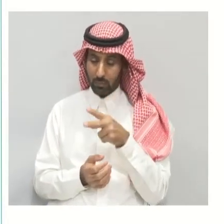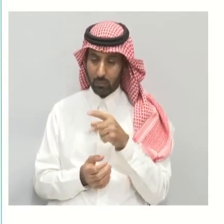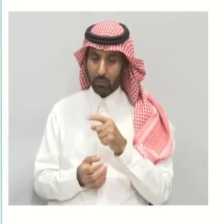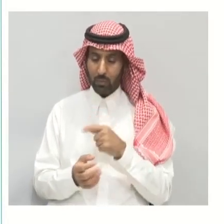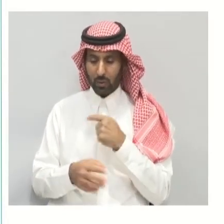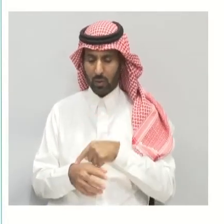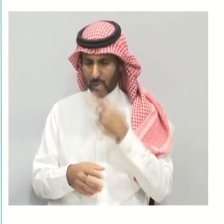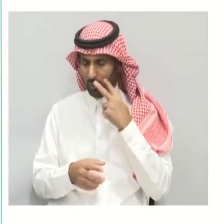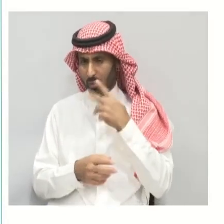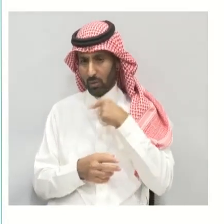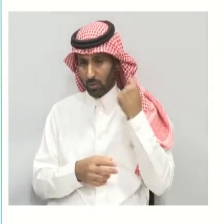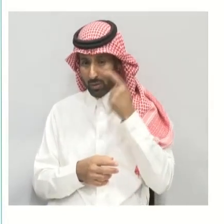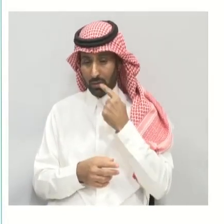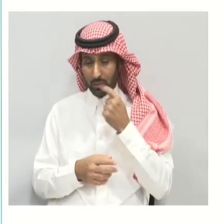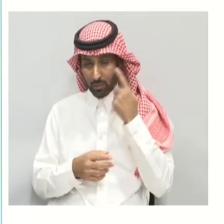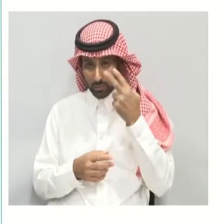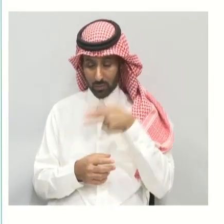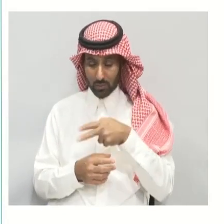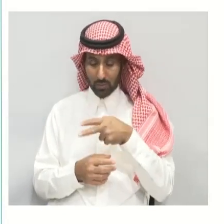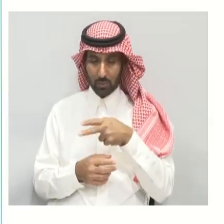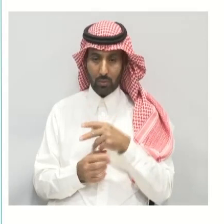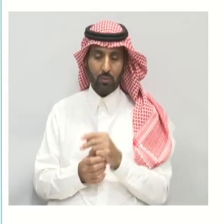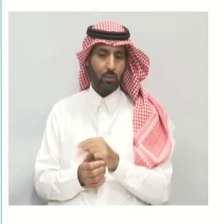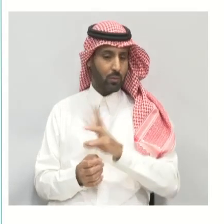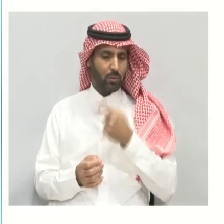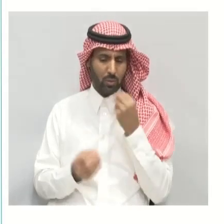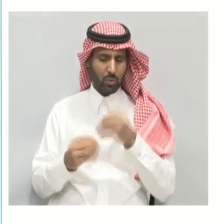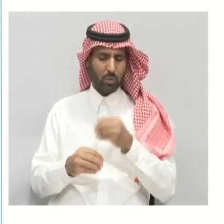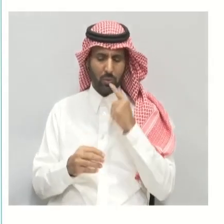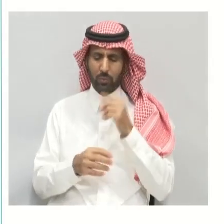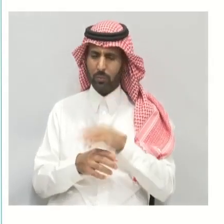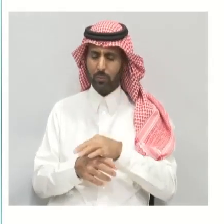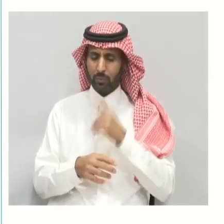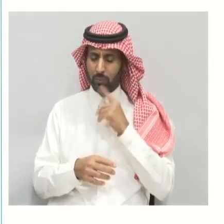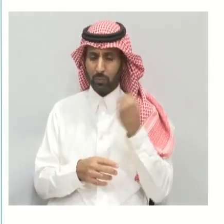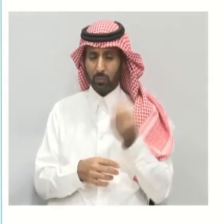times during the year, you can see as many as